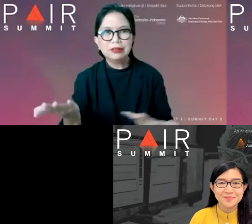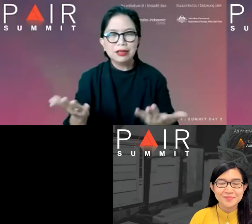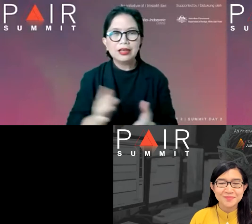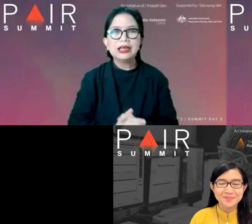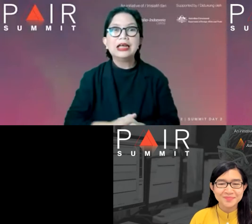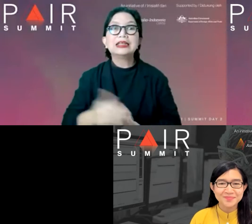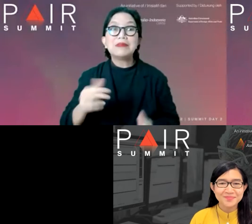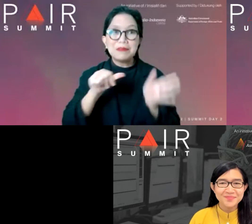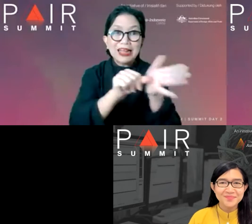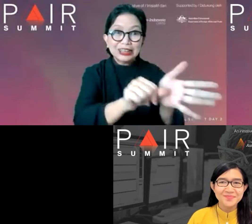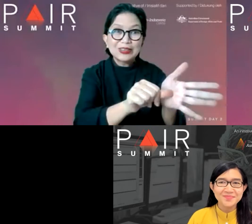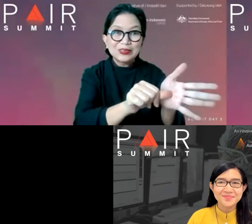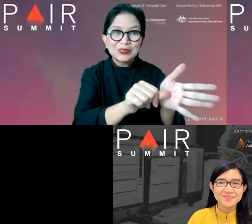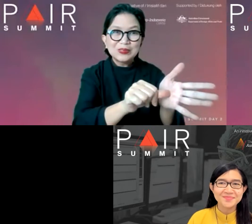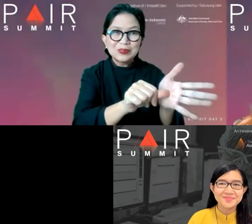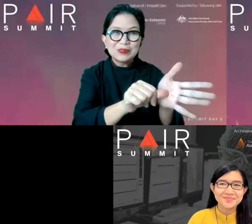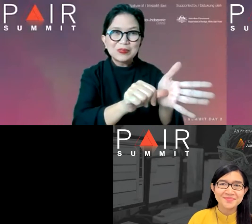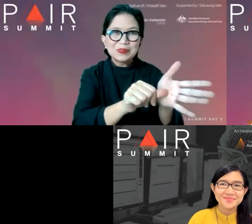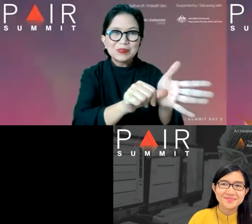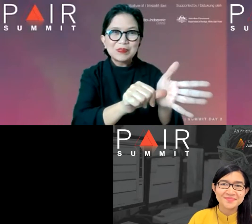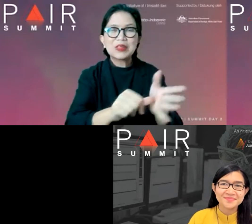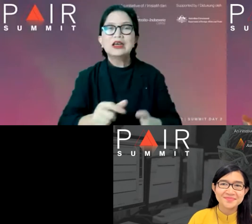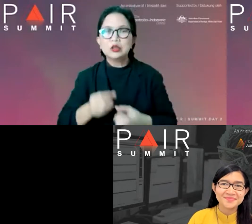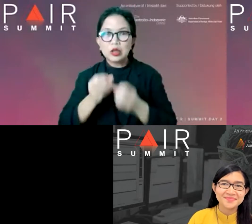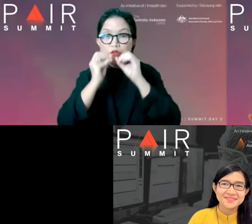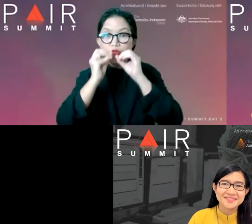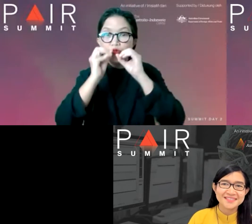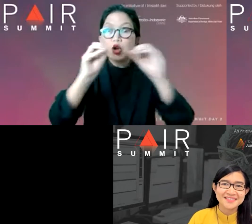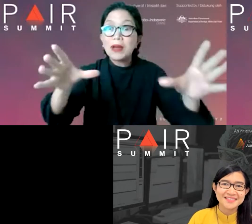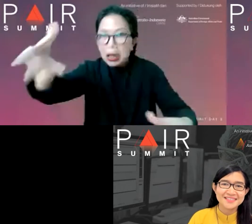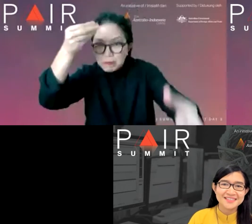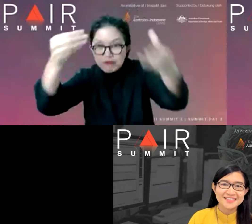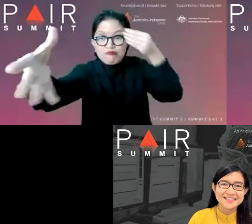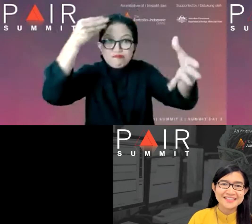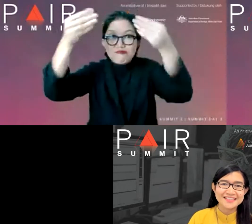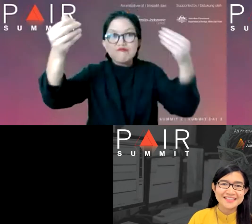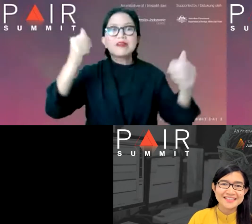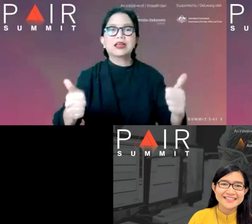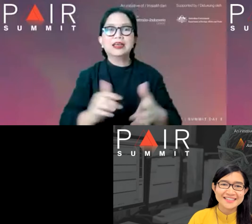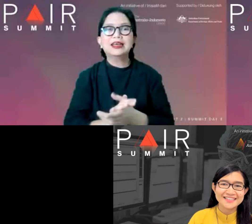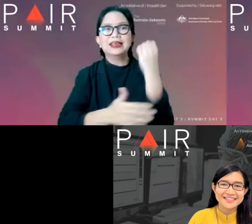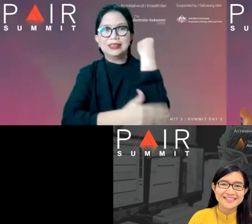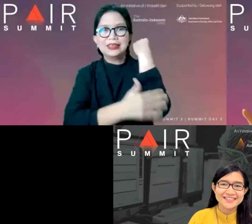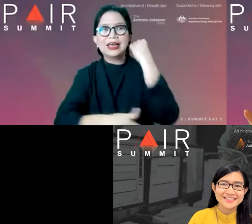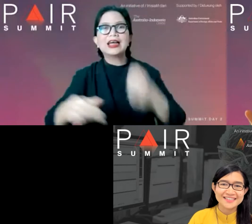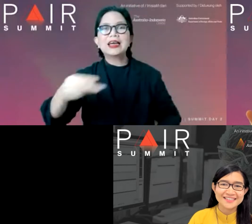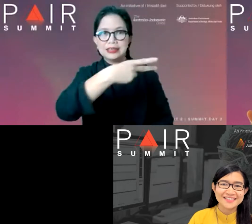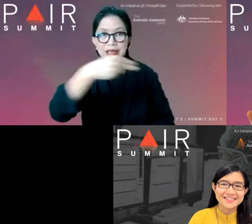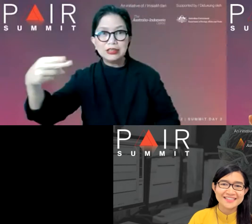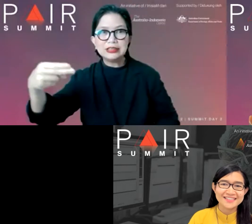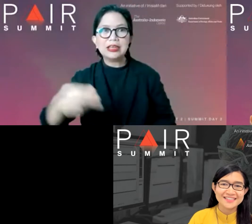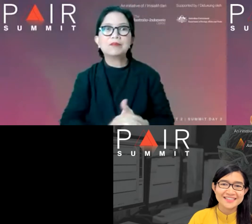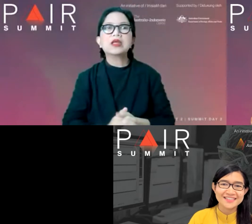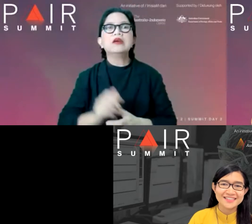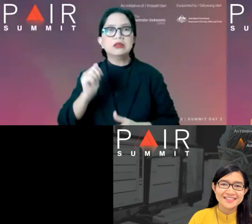system. Probably no surprise really in a country like Indonesia, known for its adaptability and so many civil groups